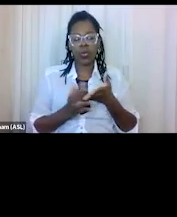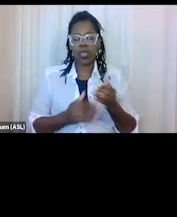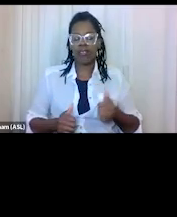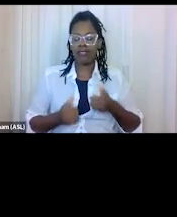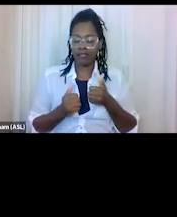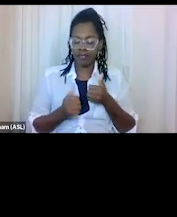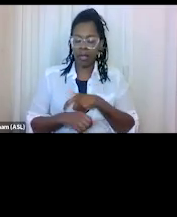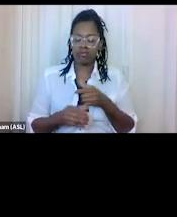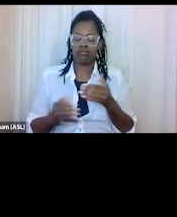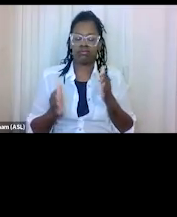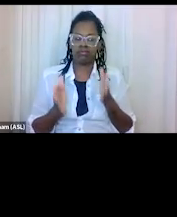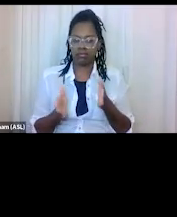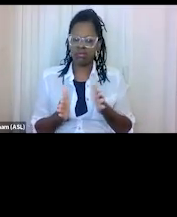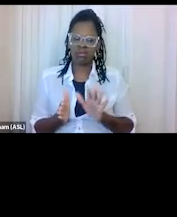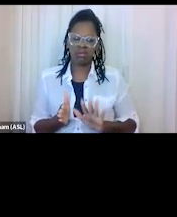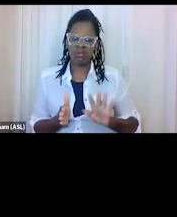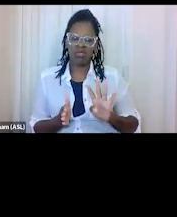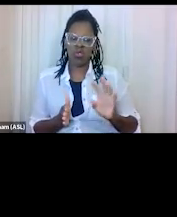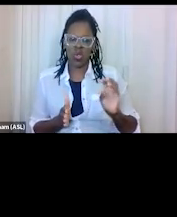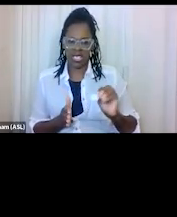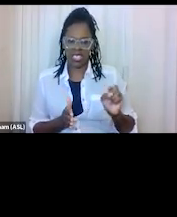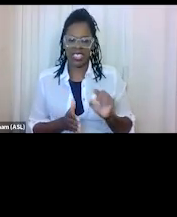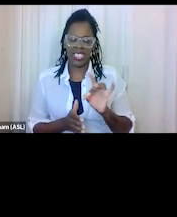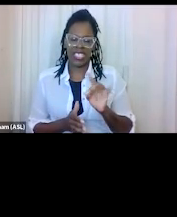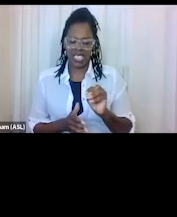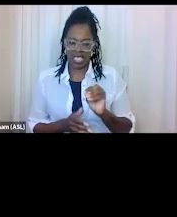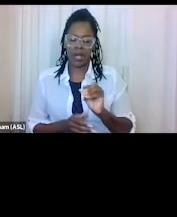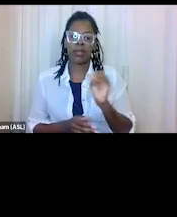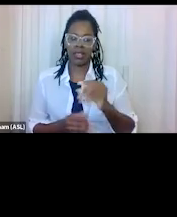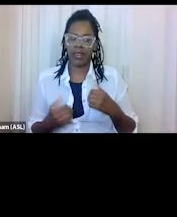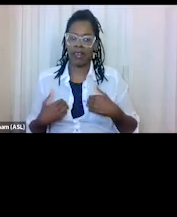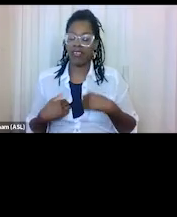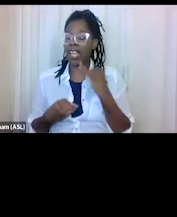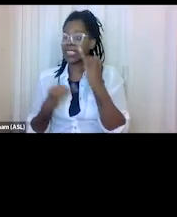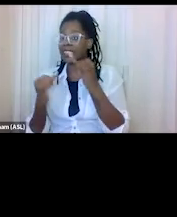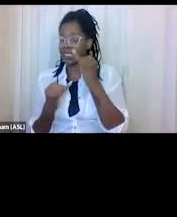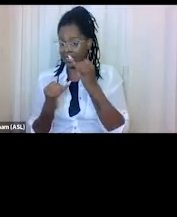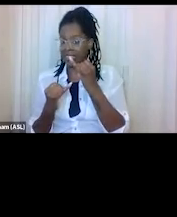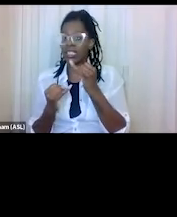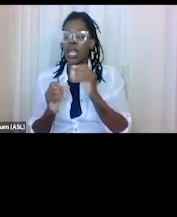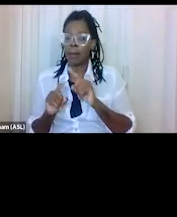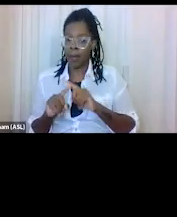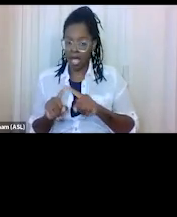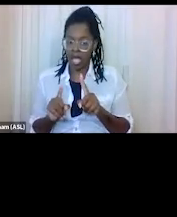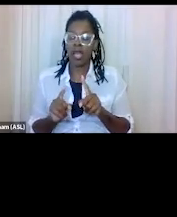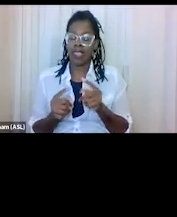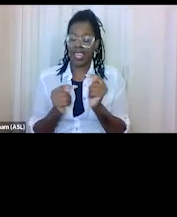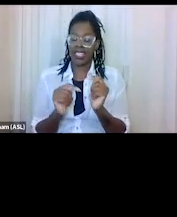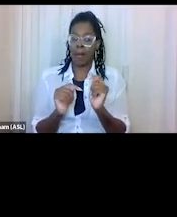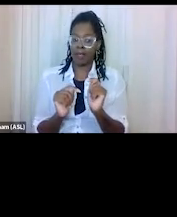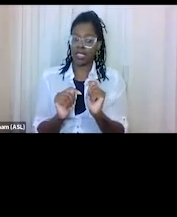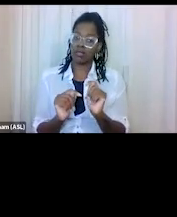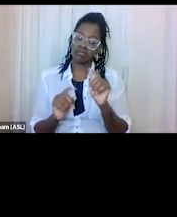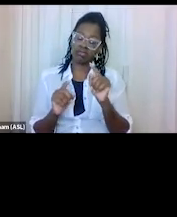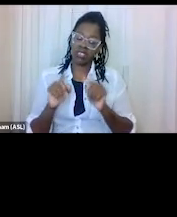suggest that between 40 and 80% may have suicide ideation, and that the percentage who have had an attempt can vary